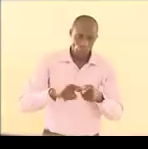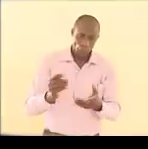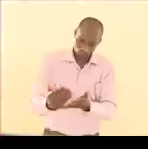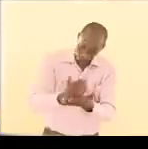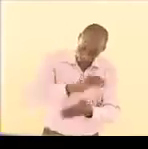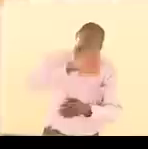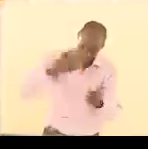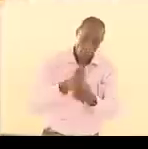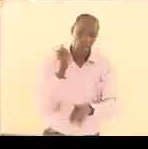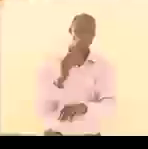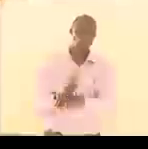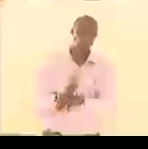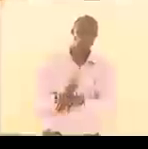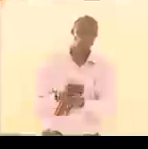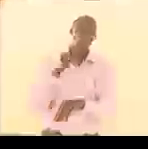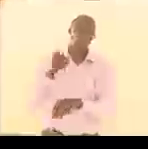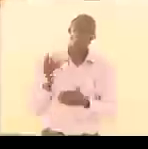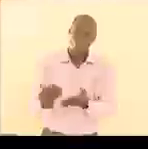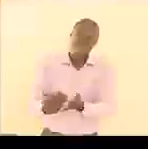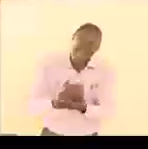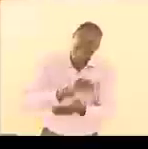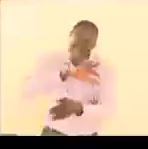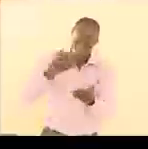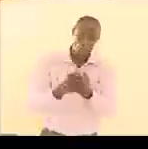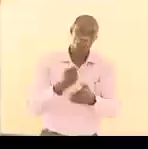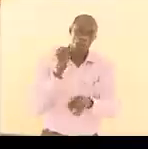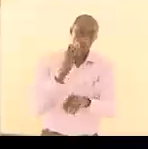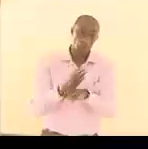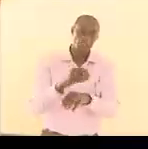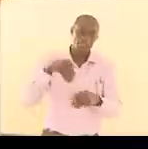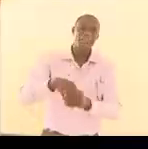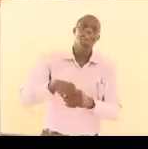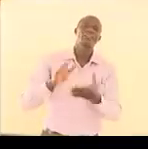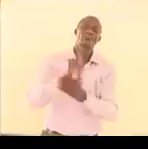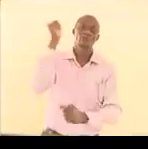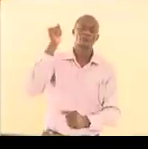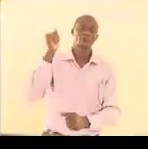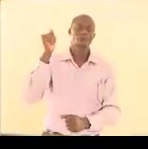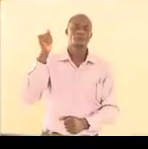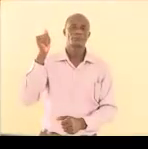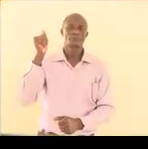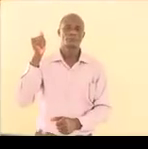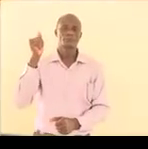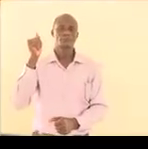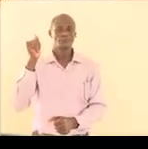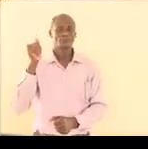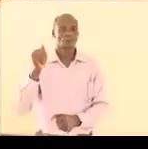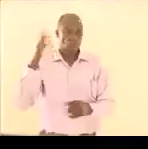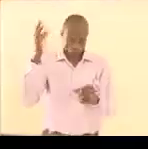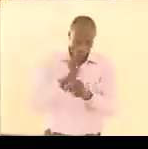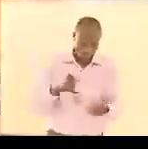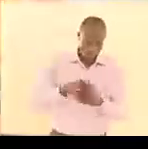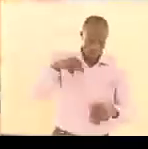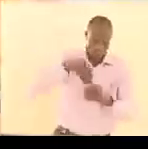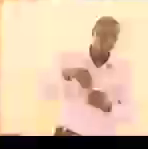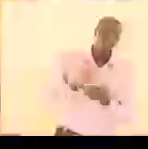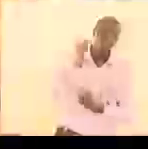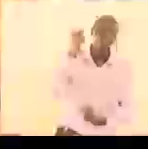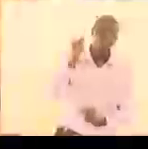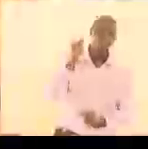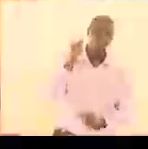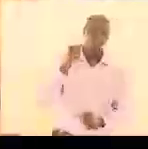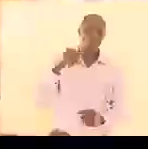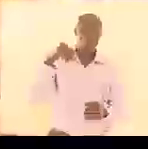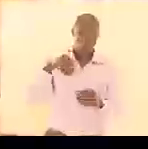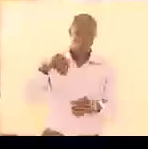to acquire the whole of Abuja, you acquire the whole of Abuja in trust. Right? You acquire it in